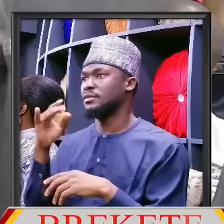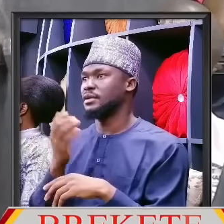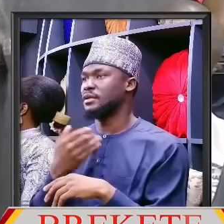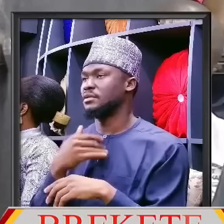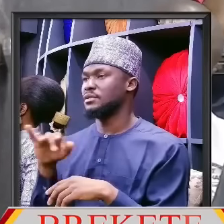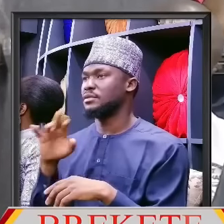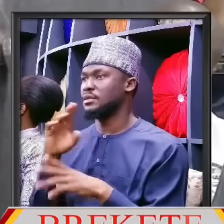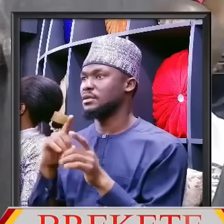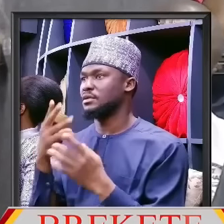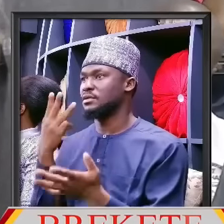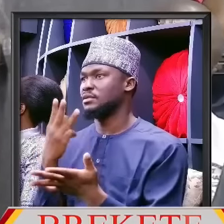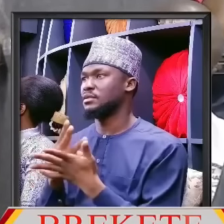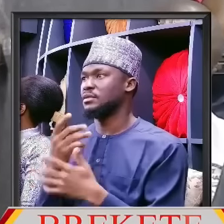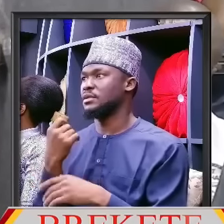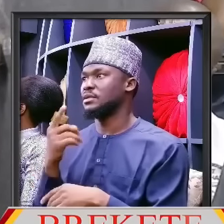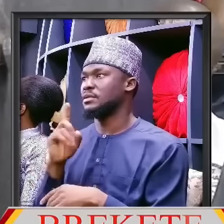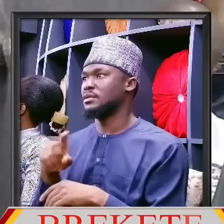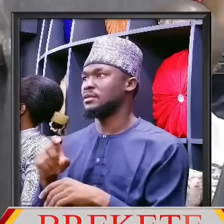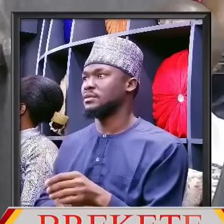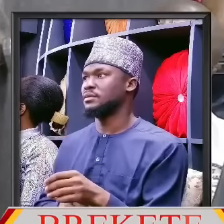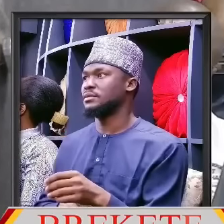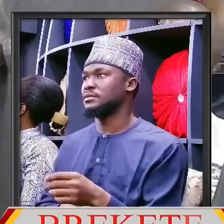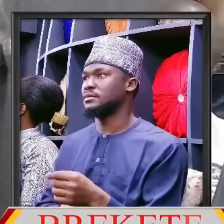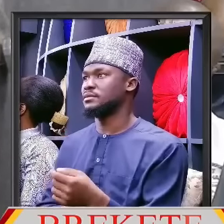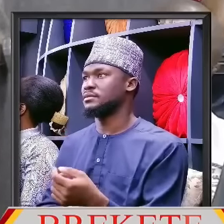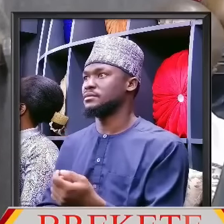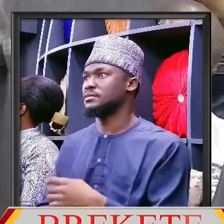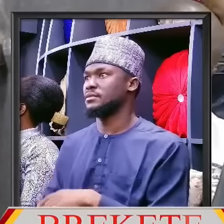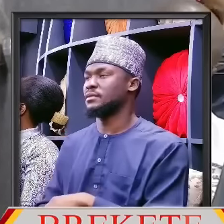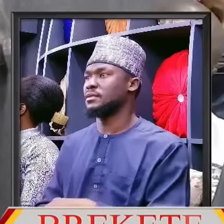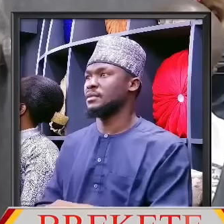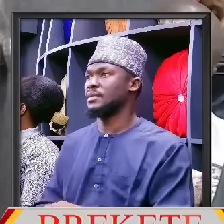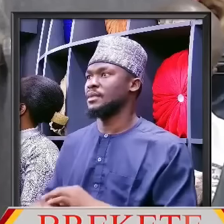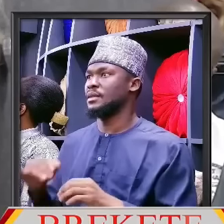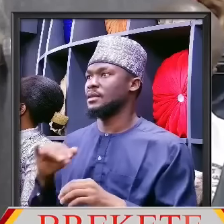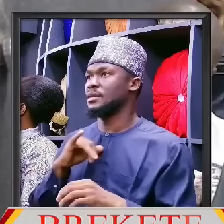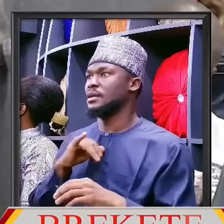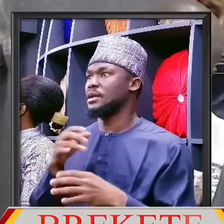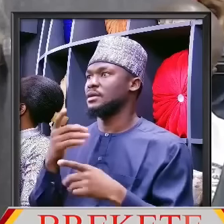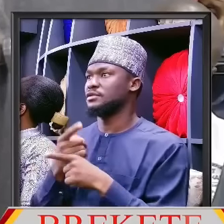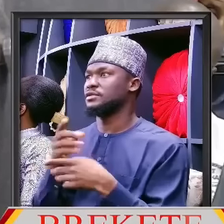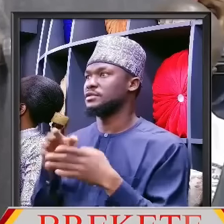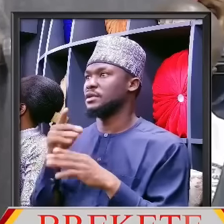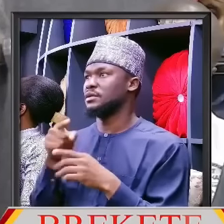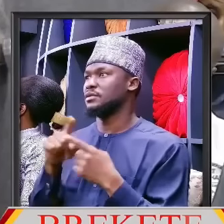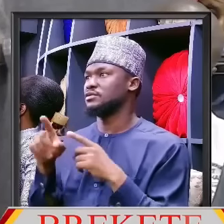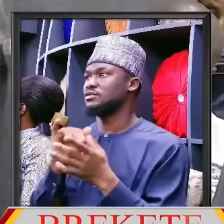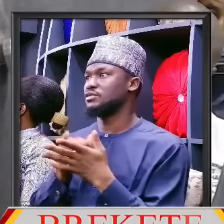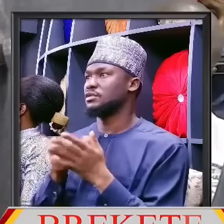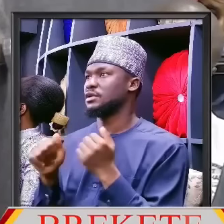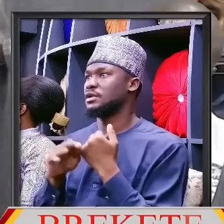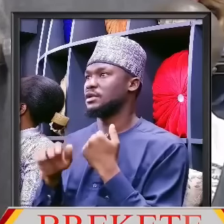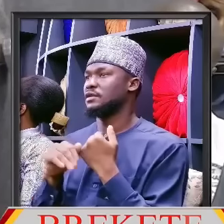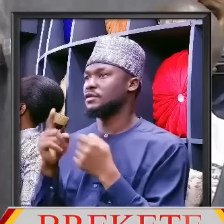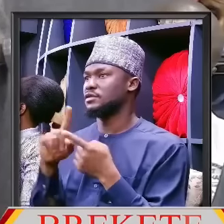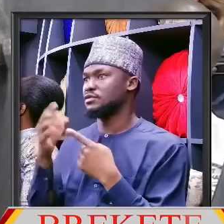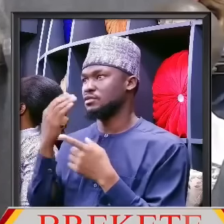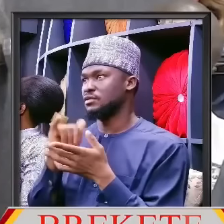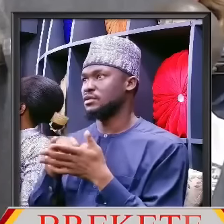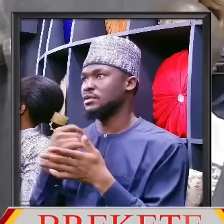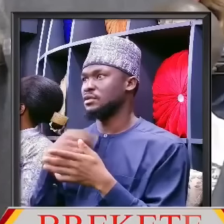well. You know? I just allow you make you do that advertisement. At least make you know, say,